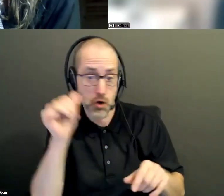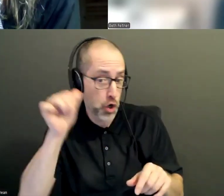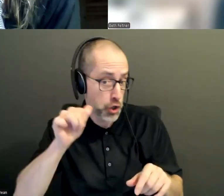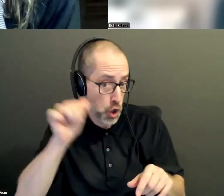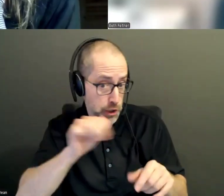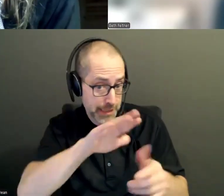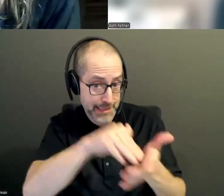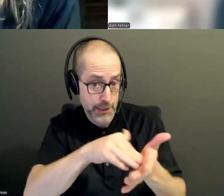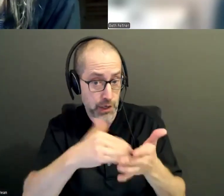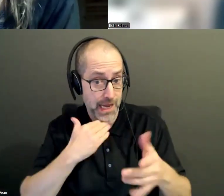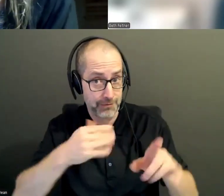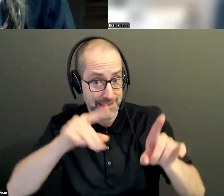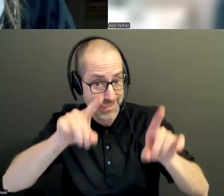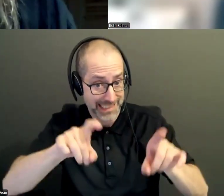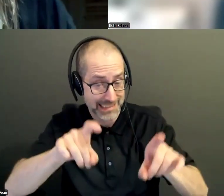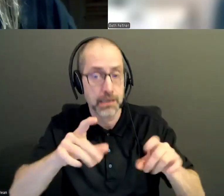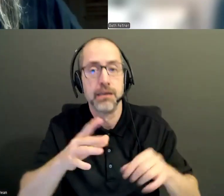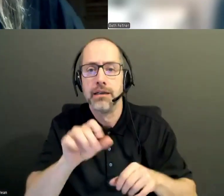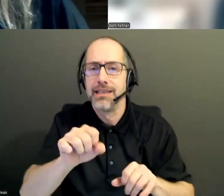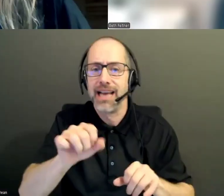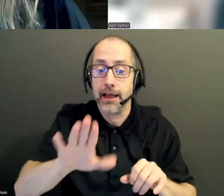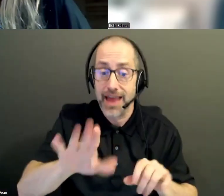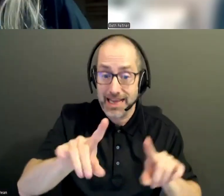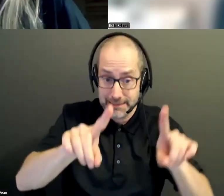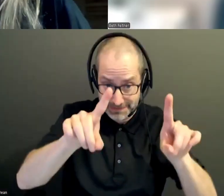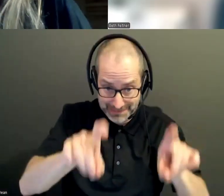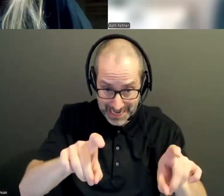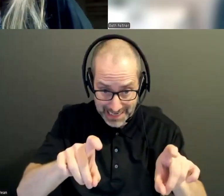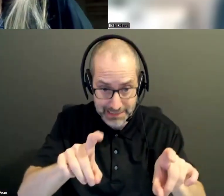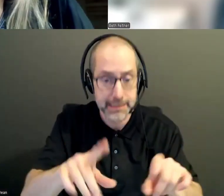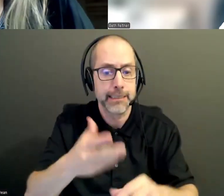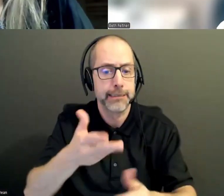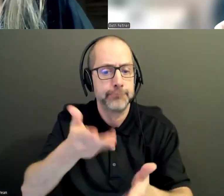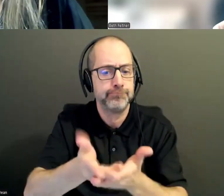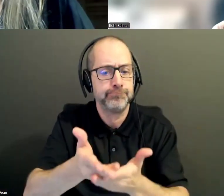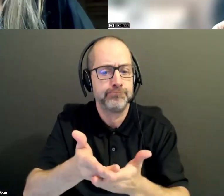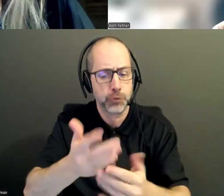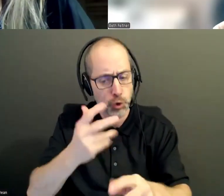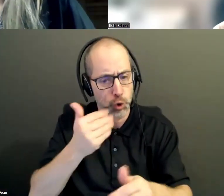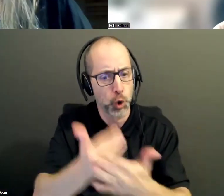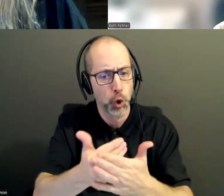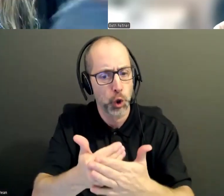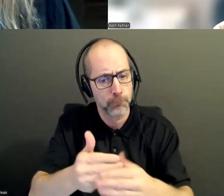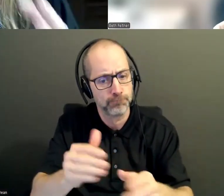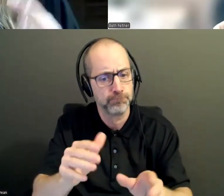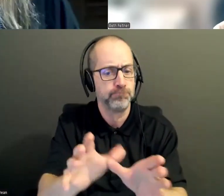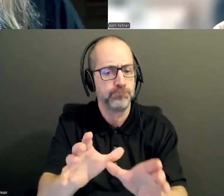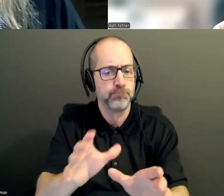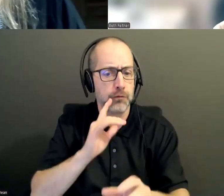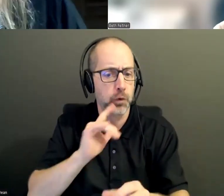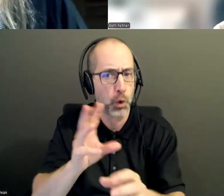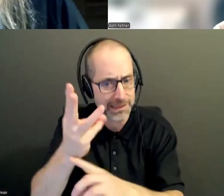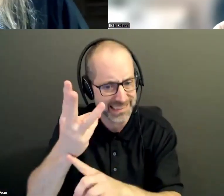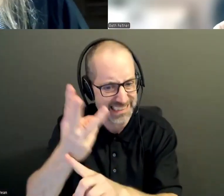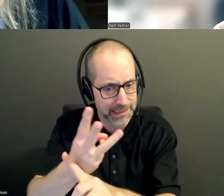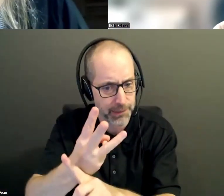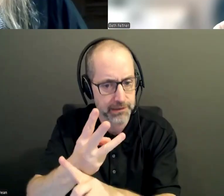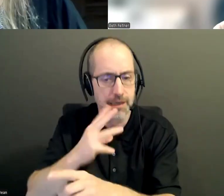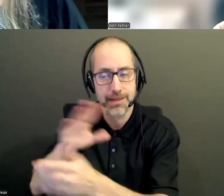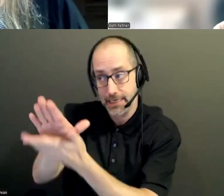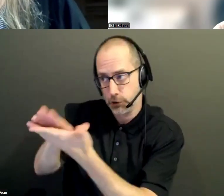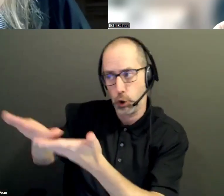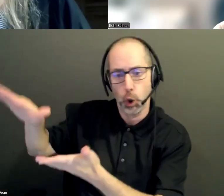is valid for 6 months. And this is a college guideline. So the College of Health Professionals